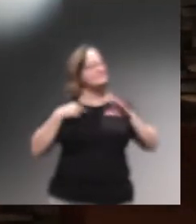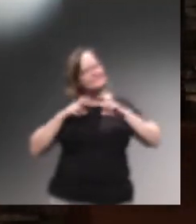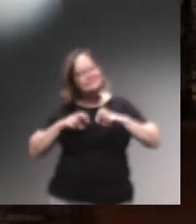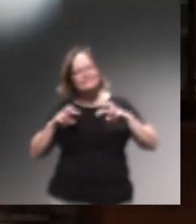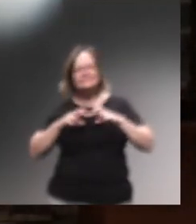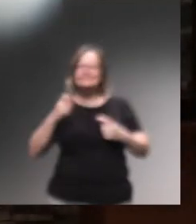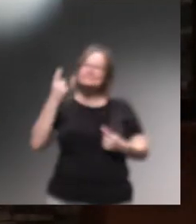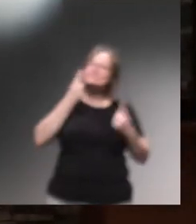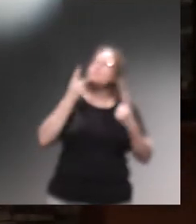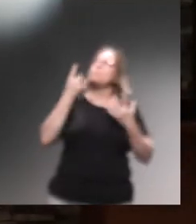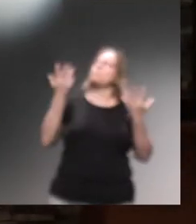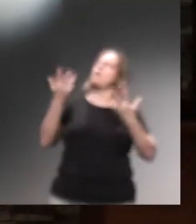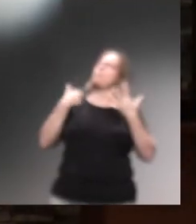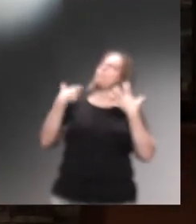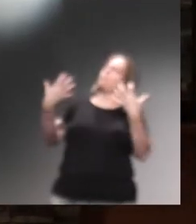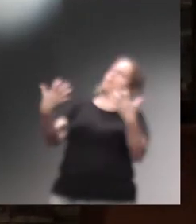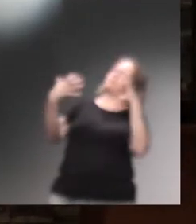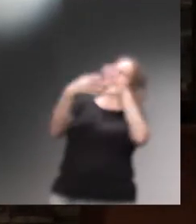about today?